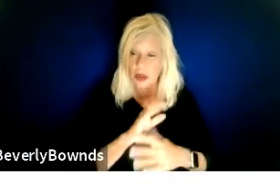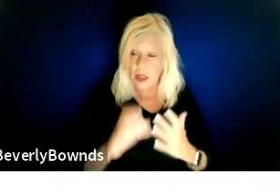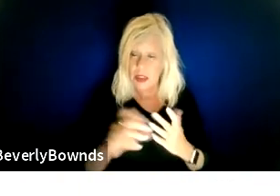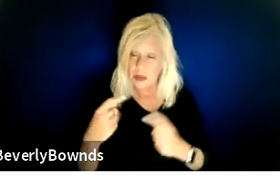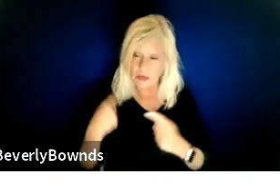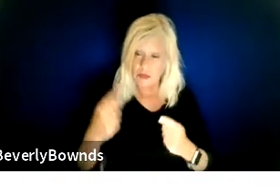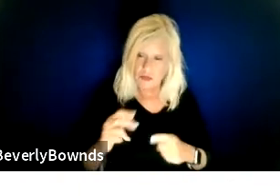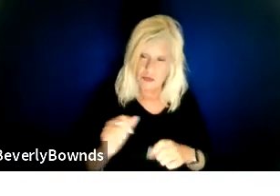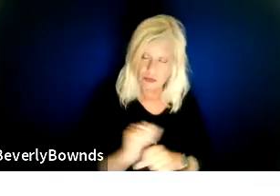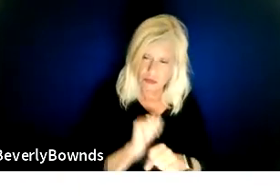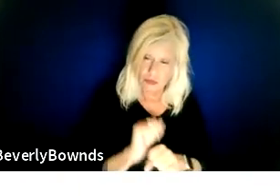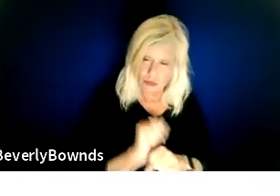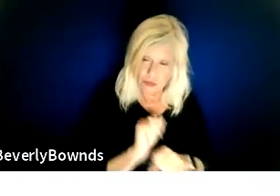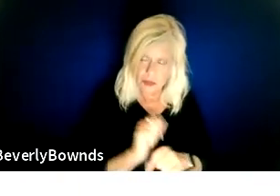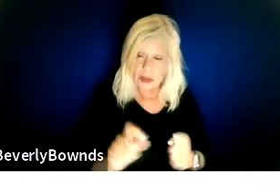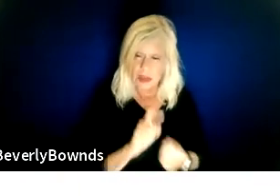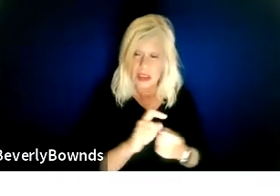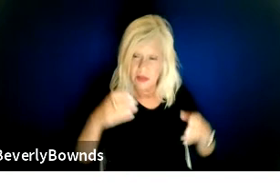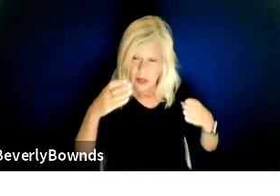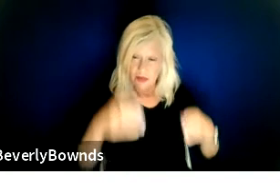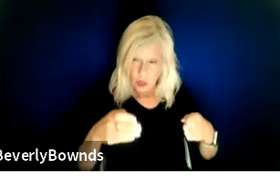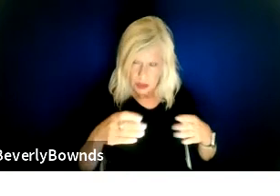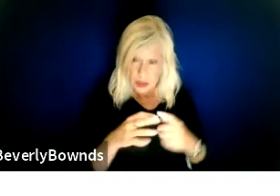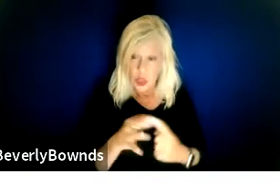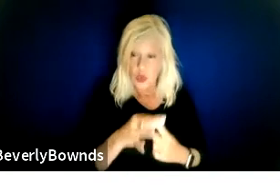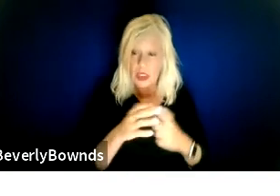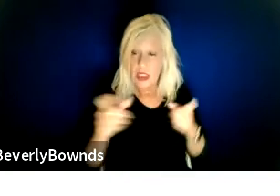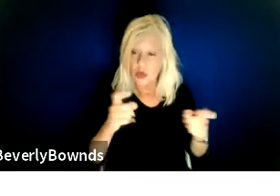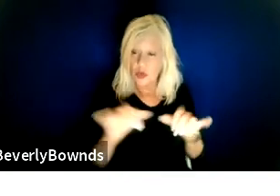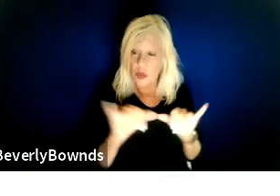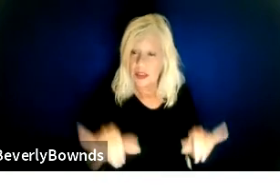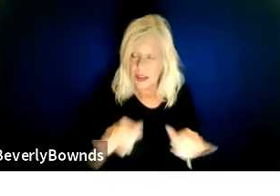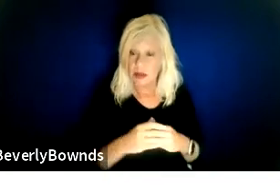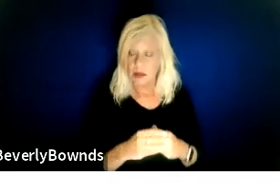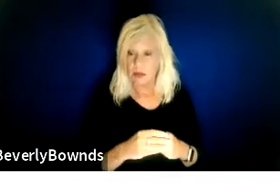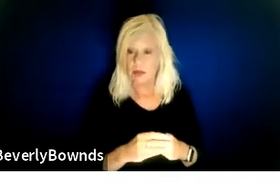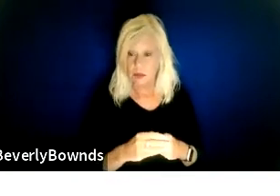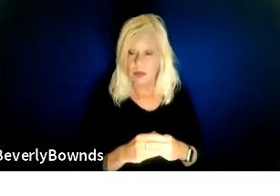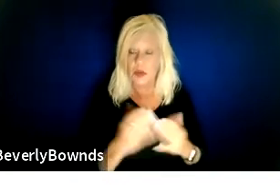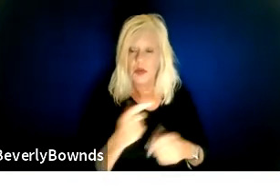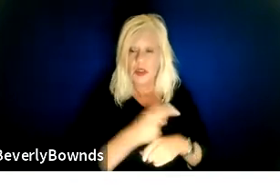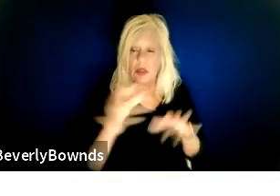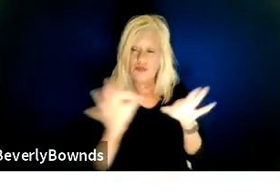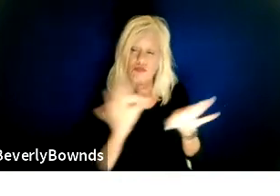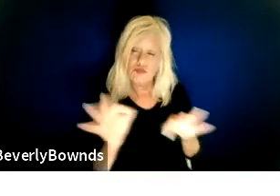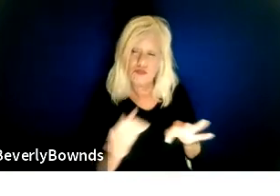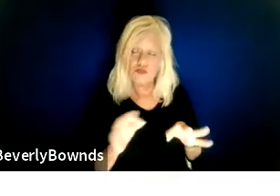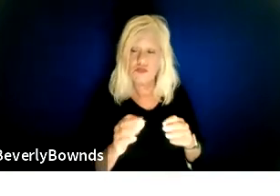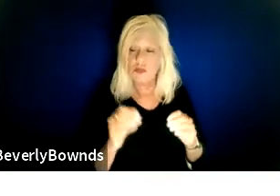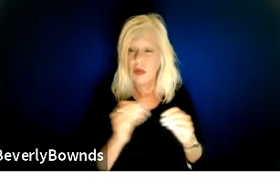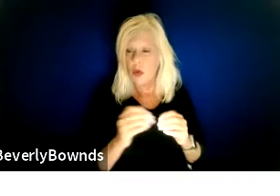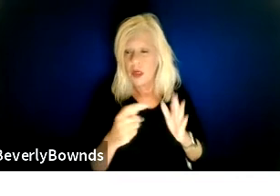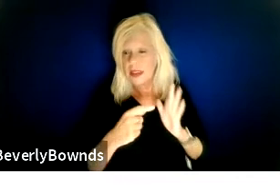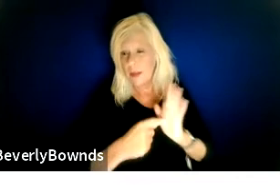with specific focus on this unique control system. So I want to explain this with a more simple illustration.